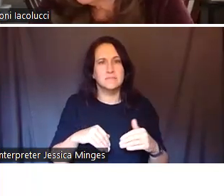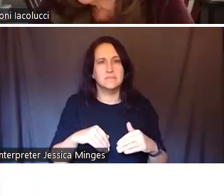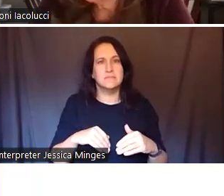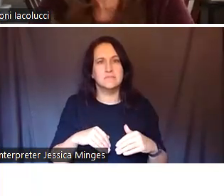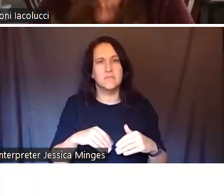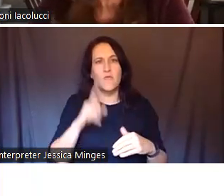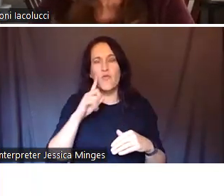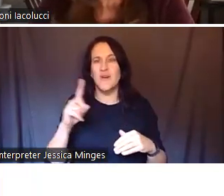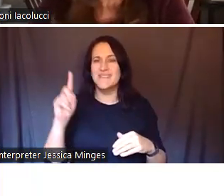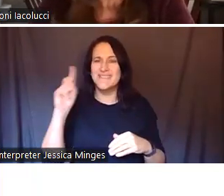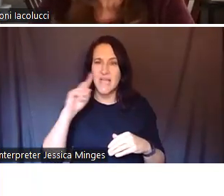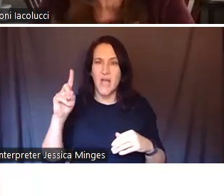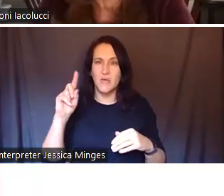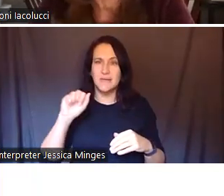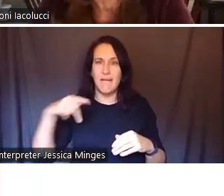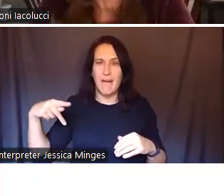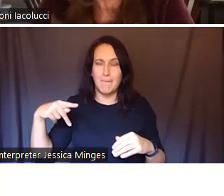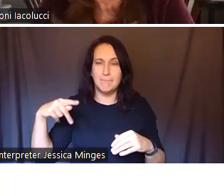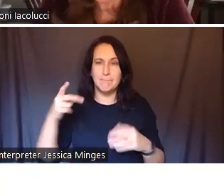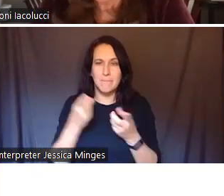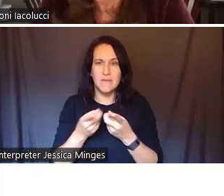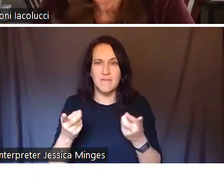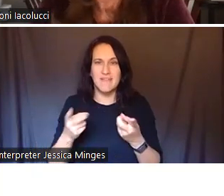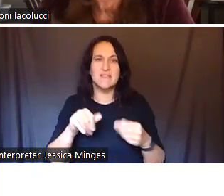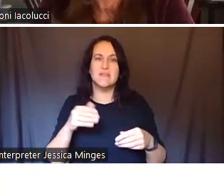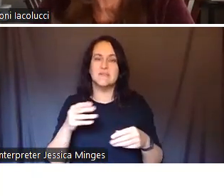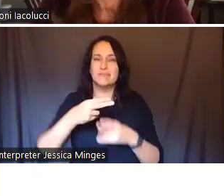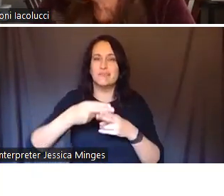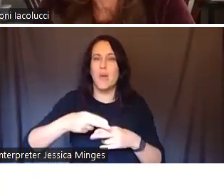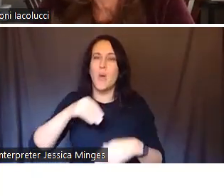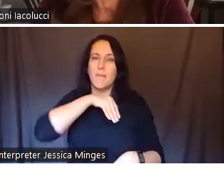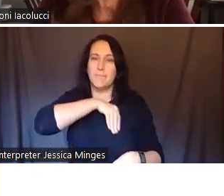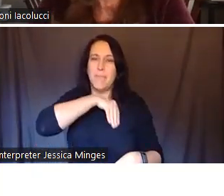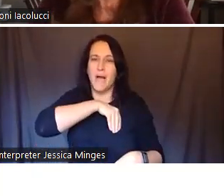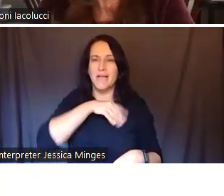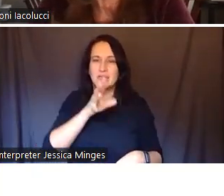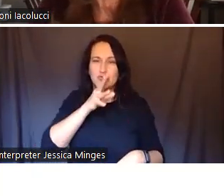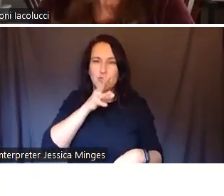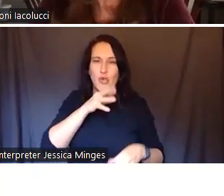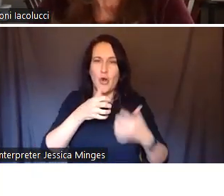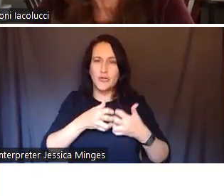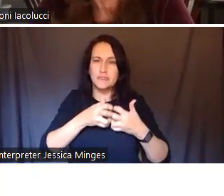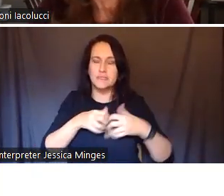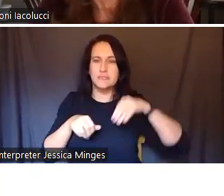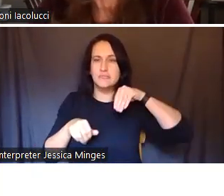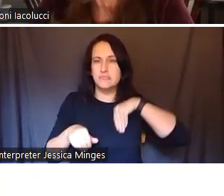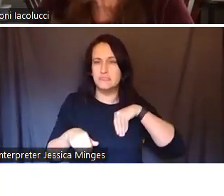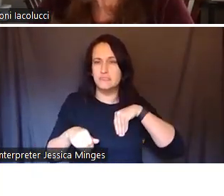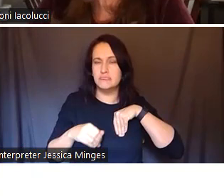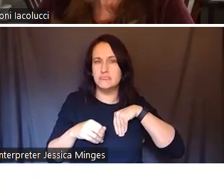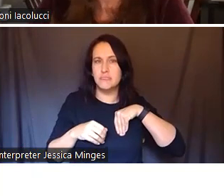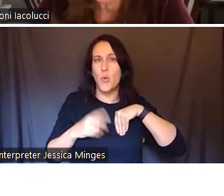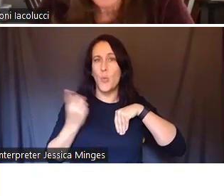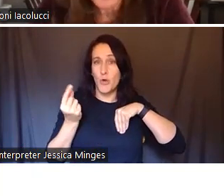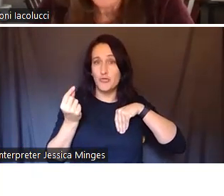sound application devices. This is a pocket talker. What it does is it's simply